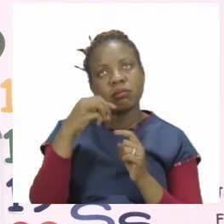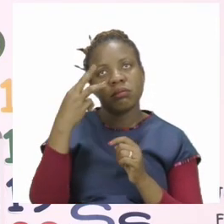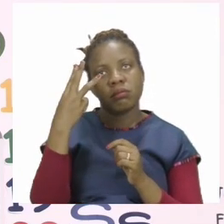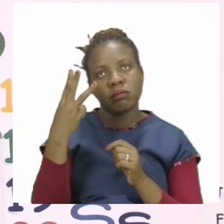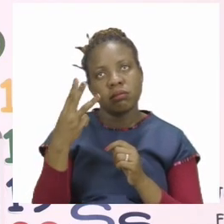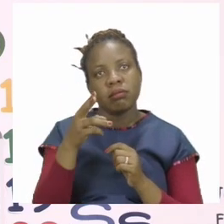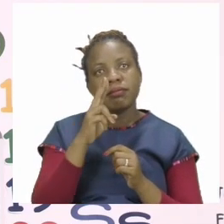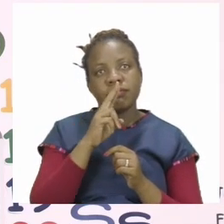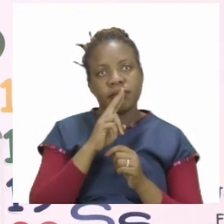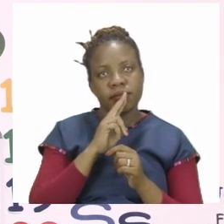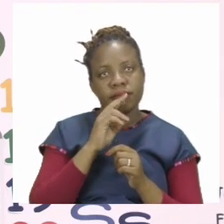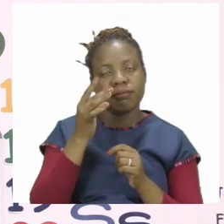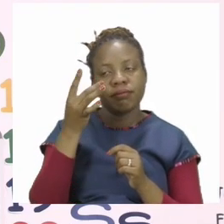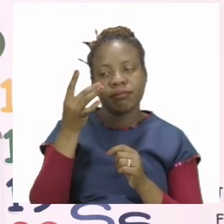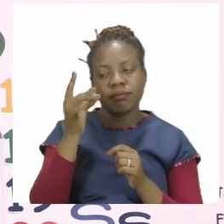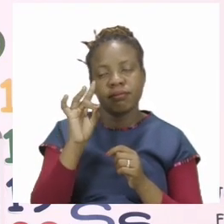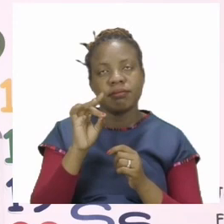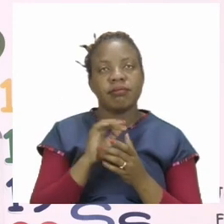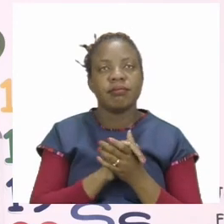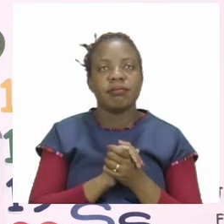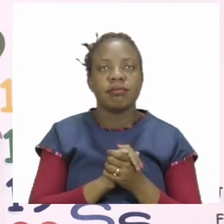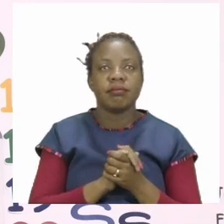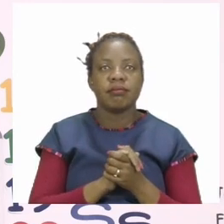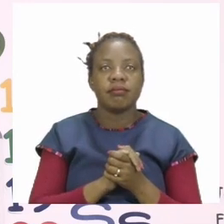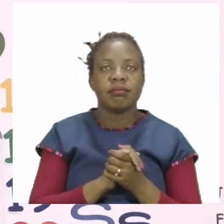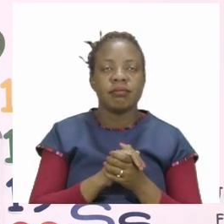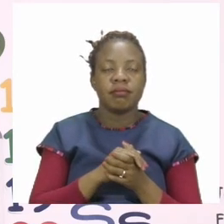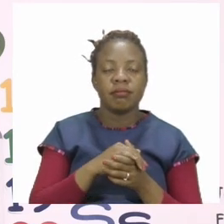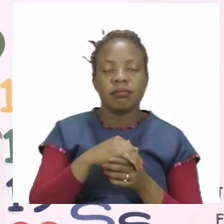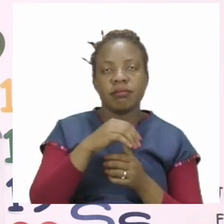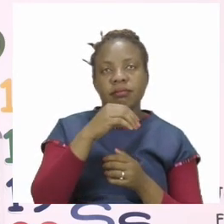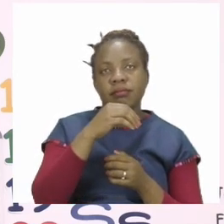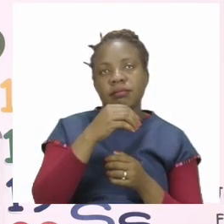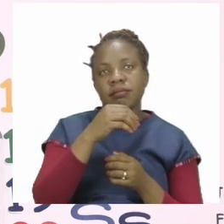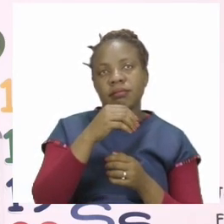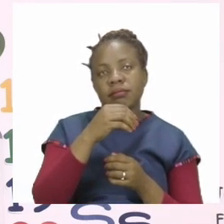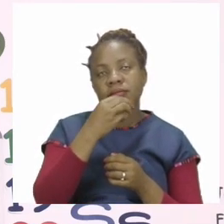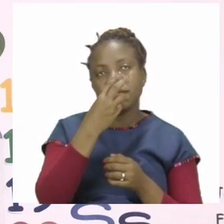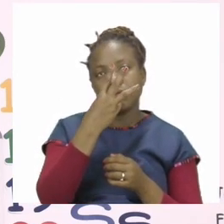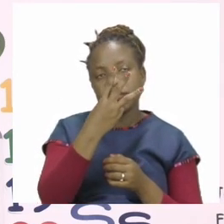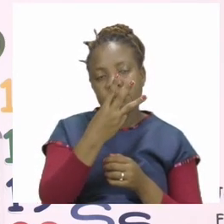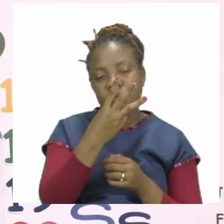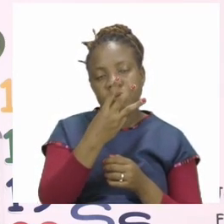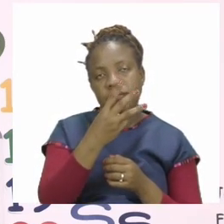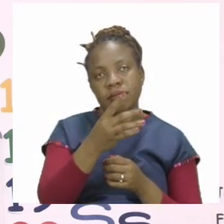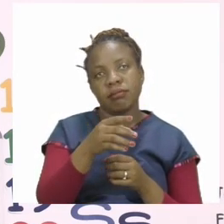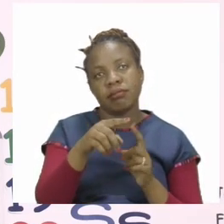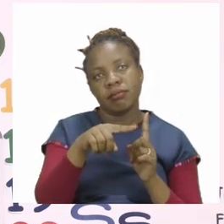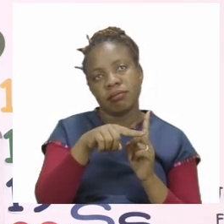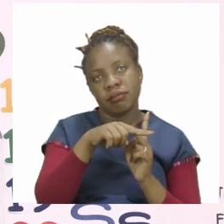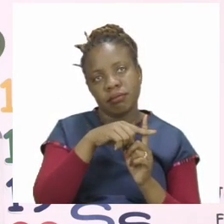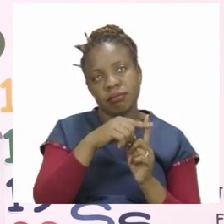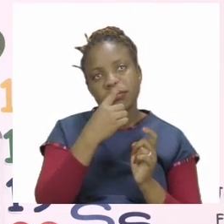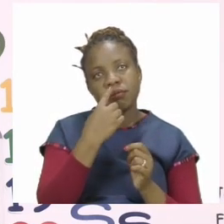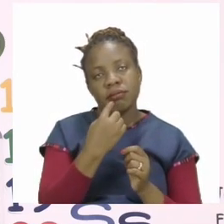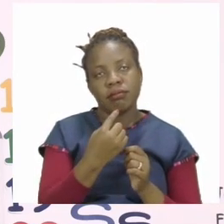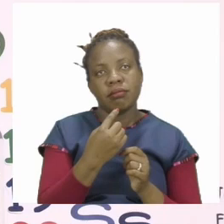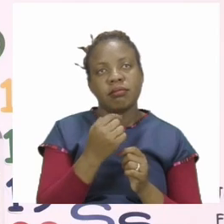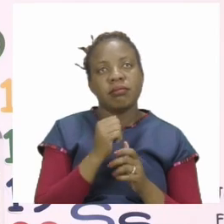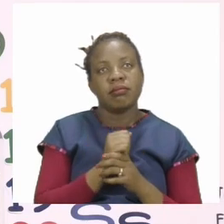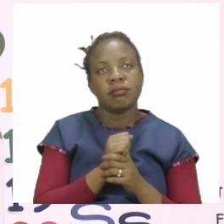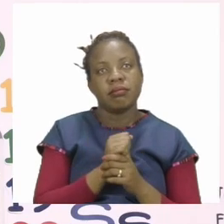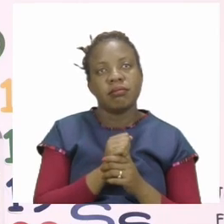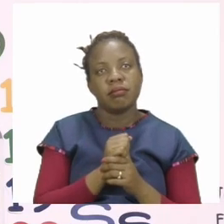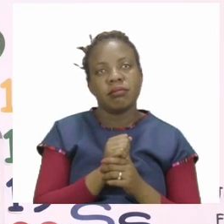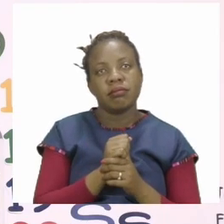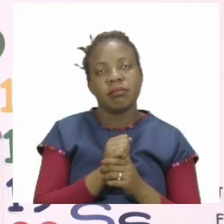to 8. Then we say 3 plus 1. 3 plus 1 is